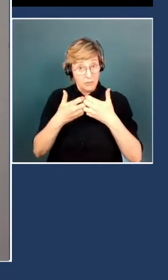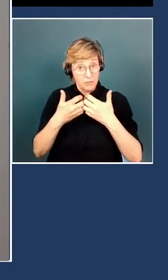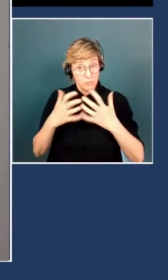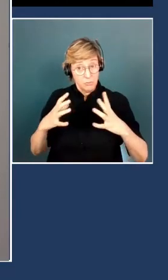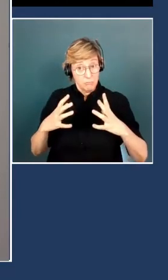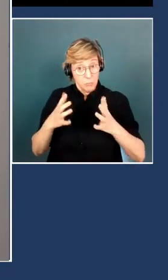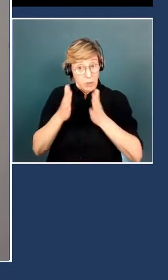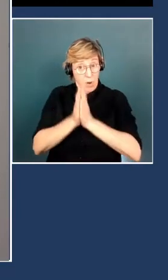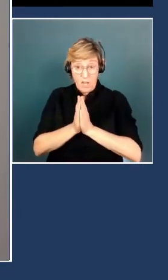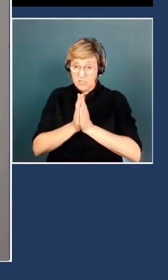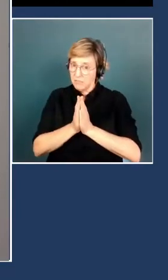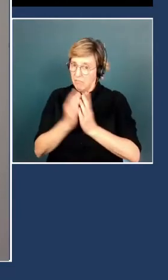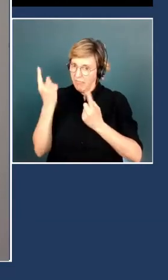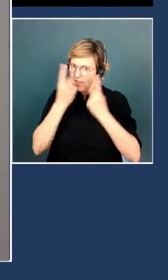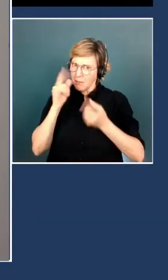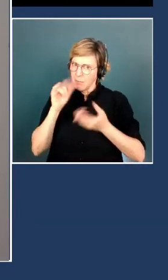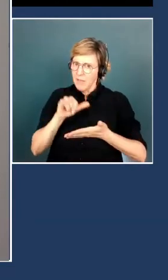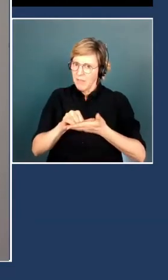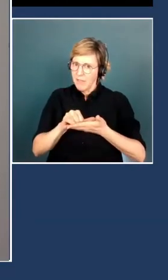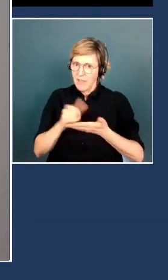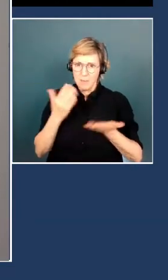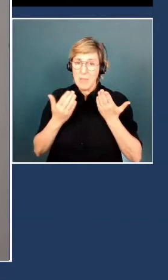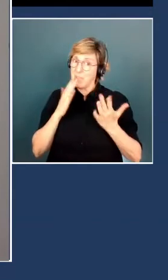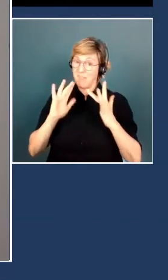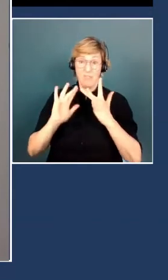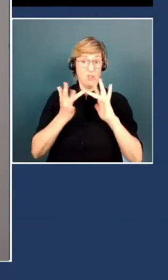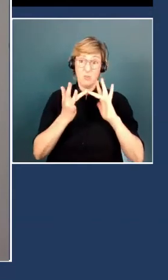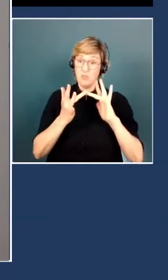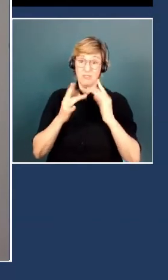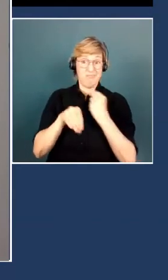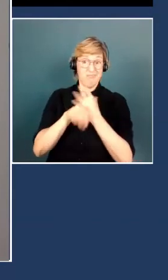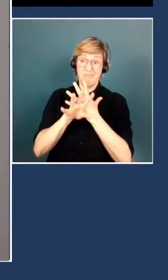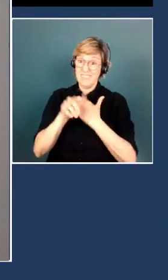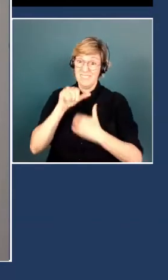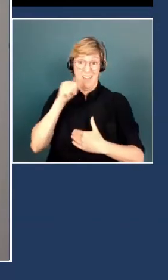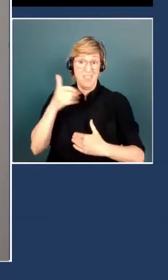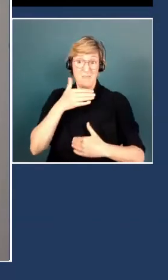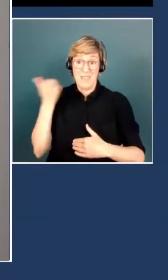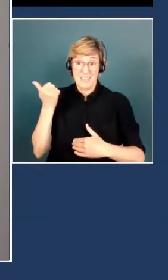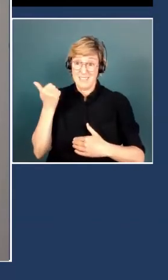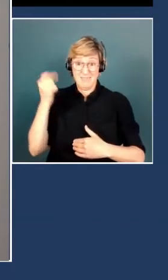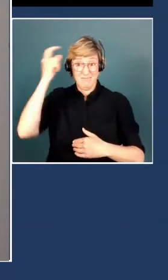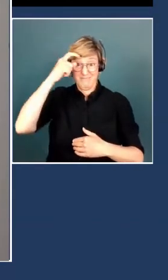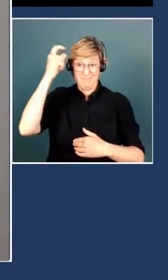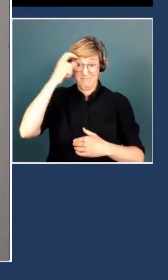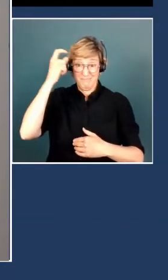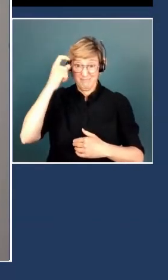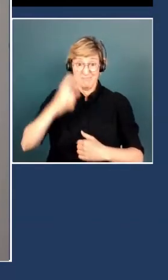everybody. So you may need that additional time for your interview. So Yeah, definitely, Haruko.